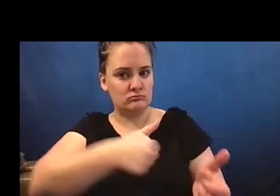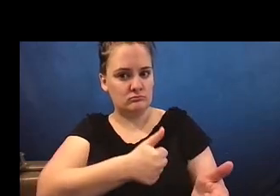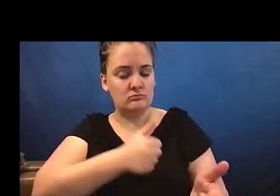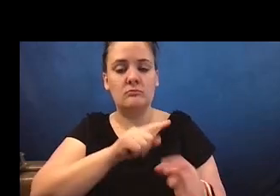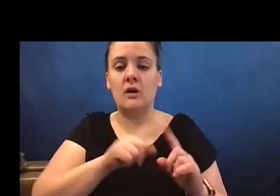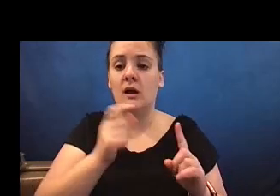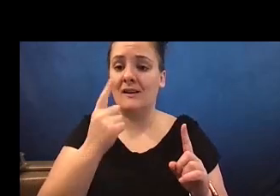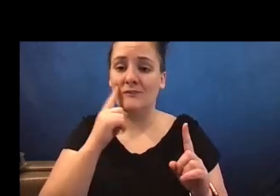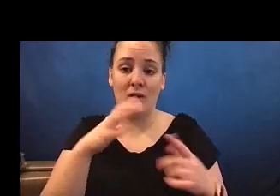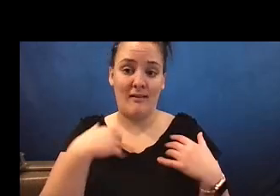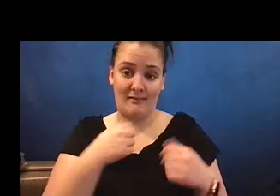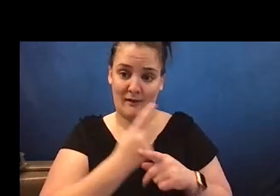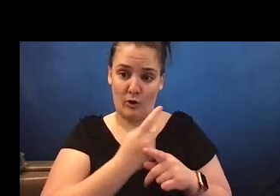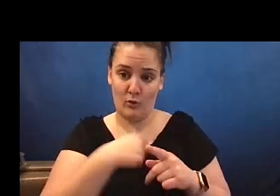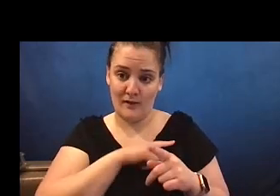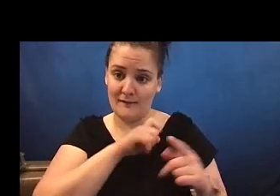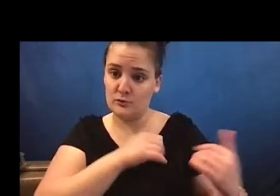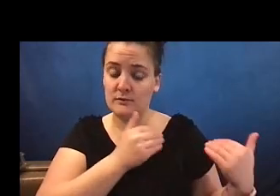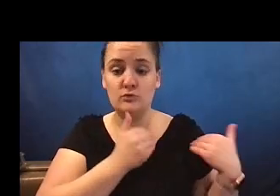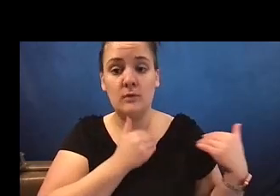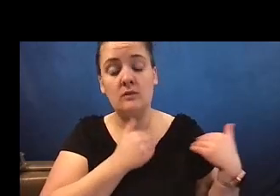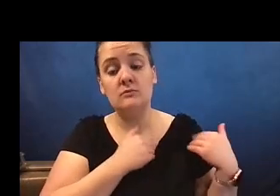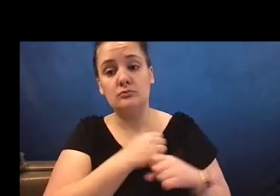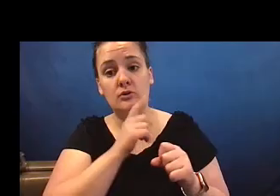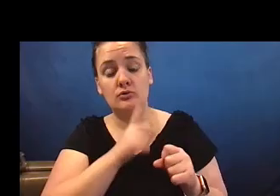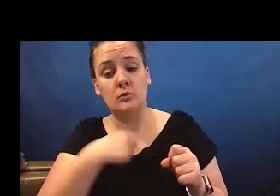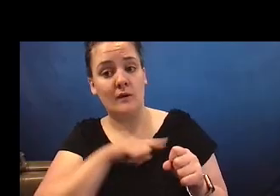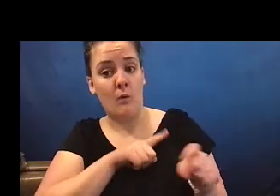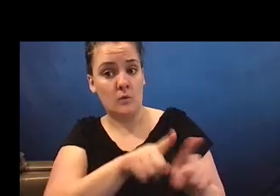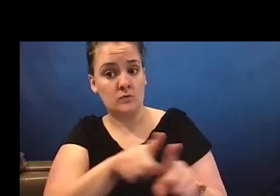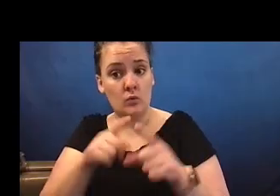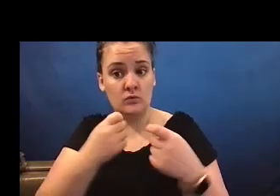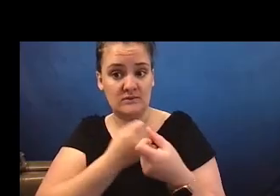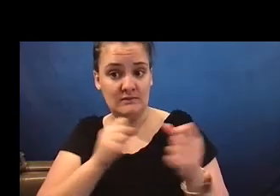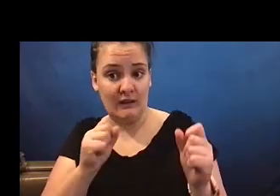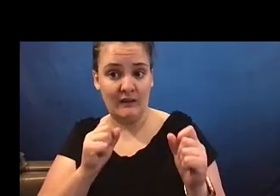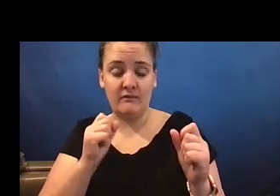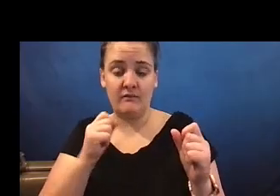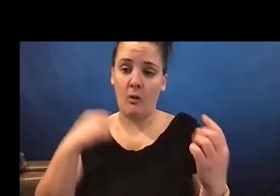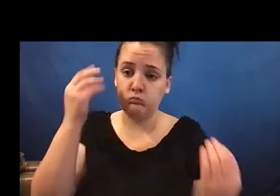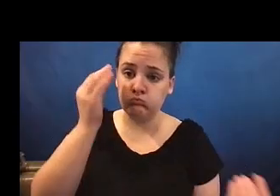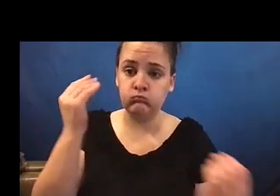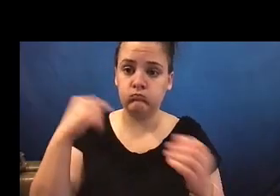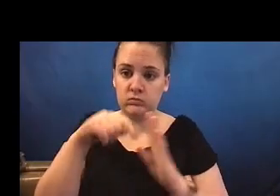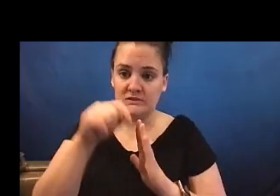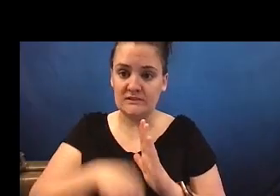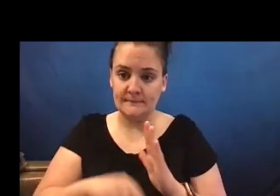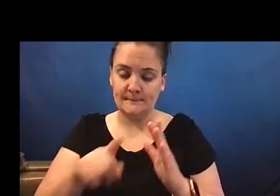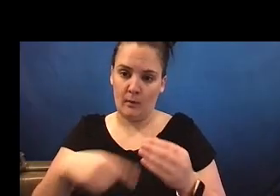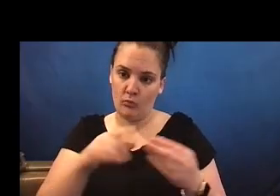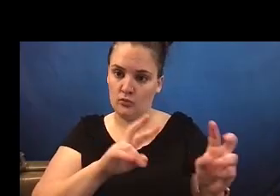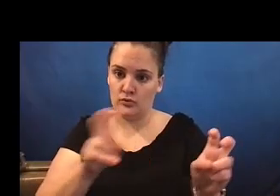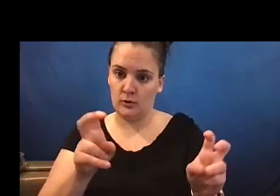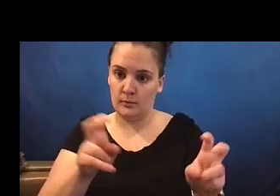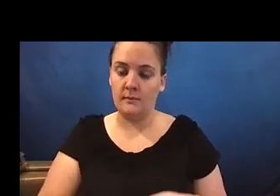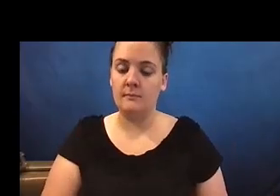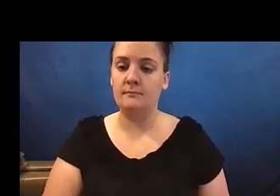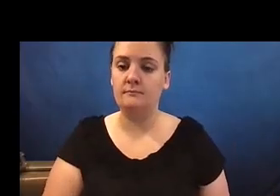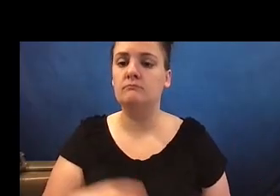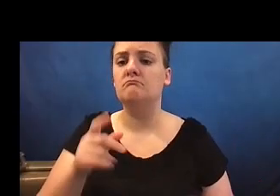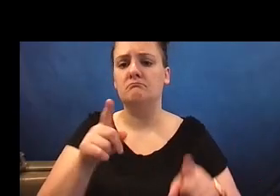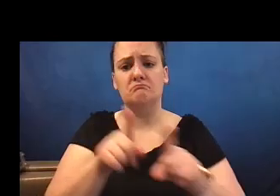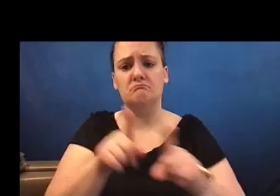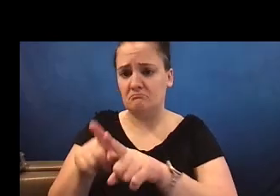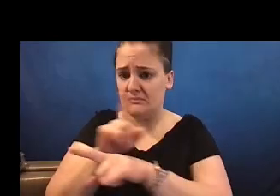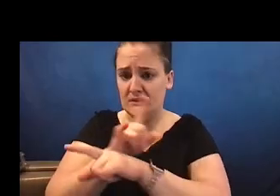responsible with this to make sure that we're also being safe and thoughtful. On the other hand, we can't stifle